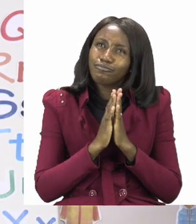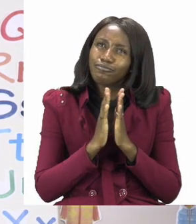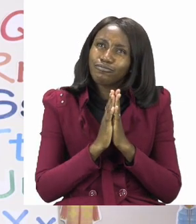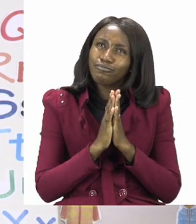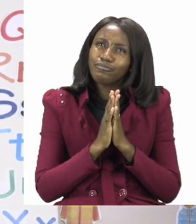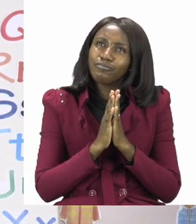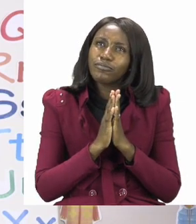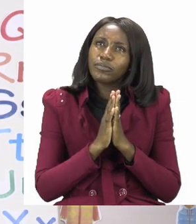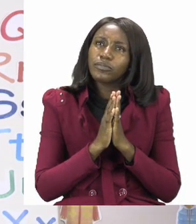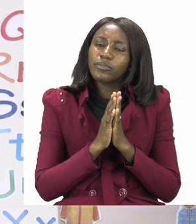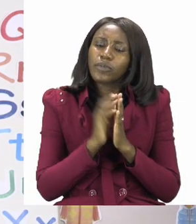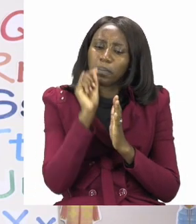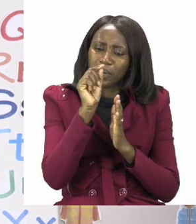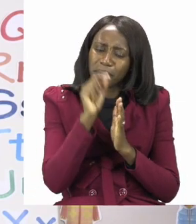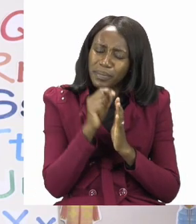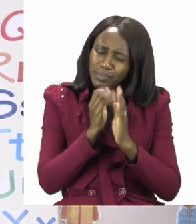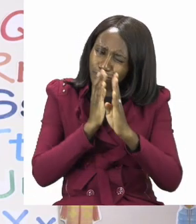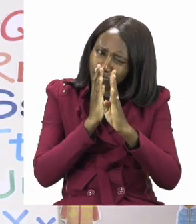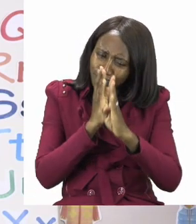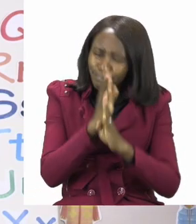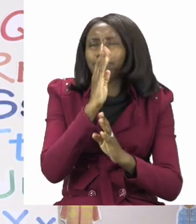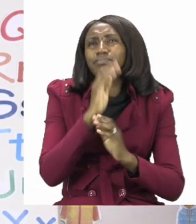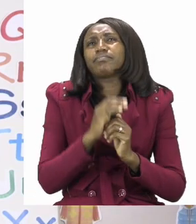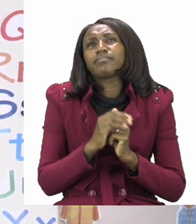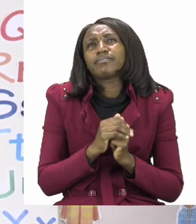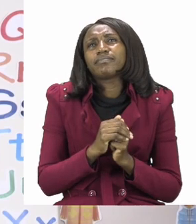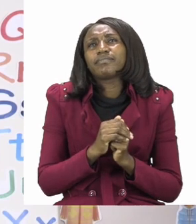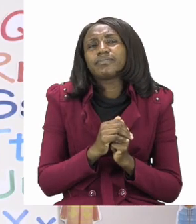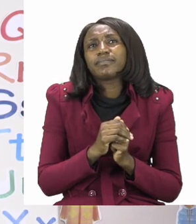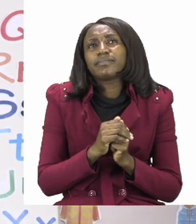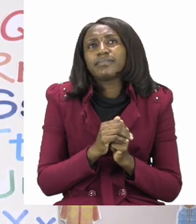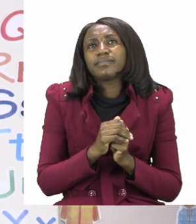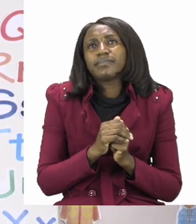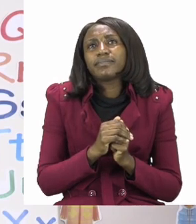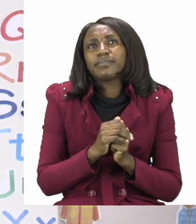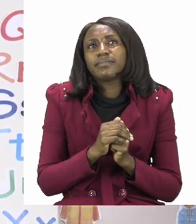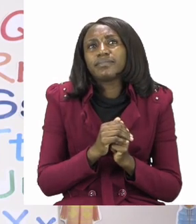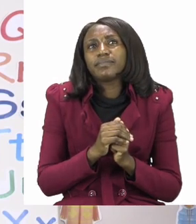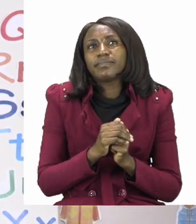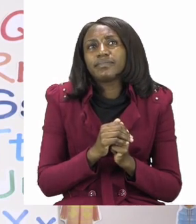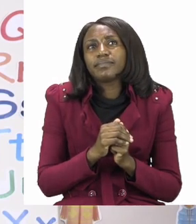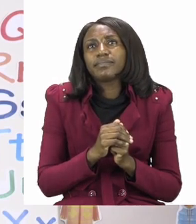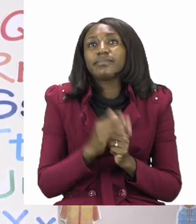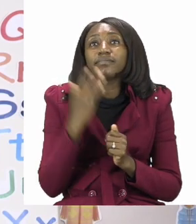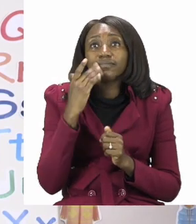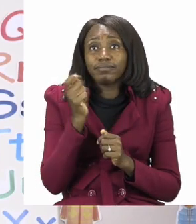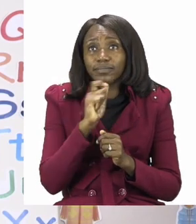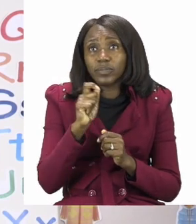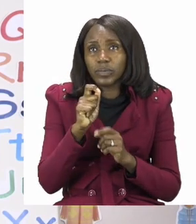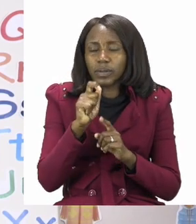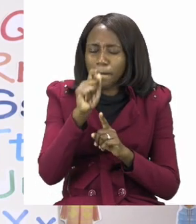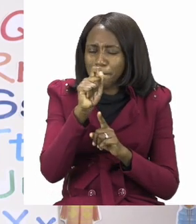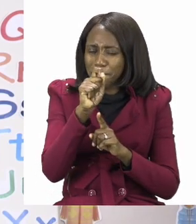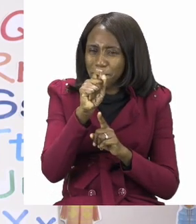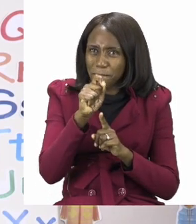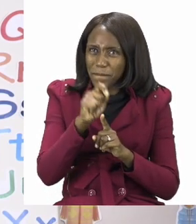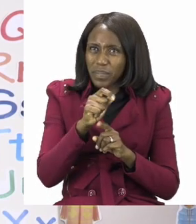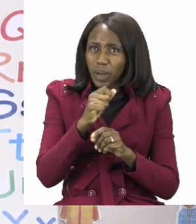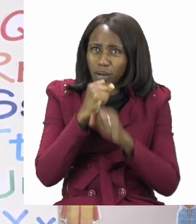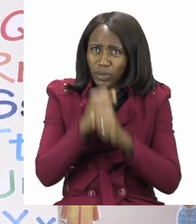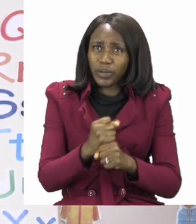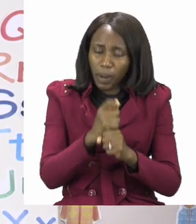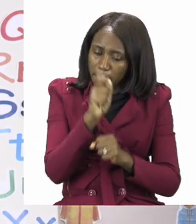follow each trace dot. And then you are going to have to press your pencil hard on the